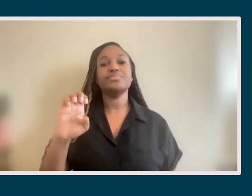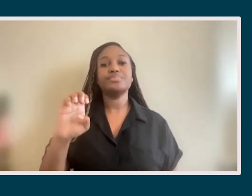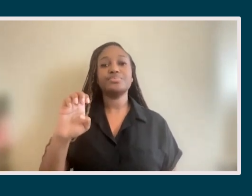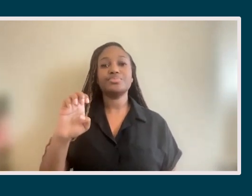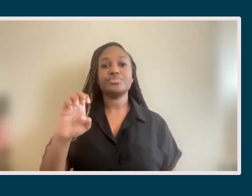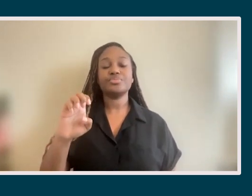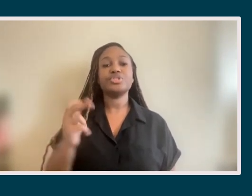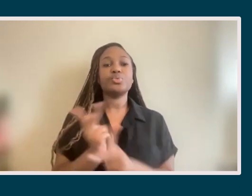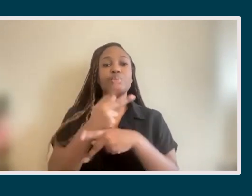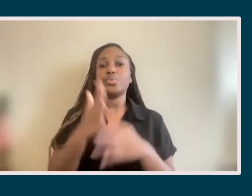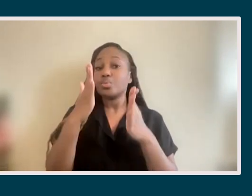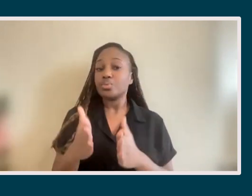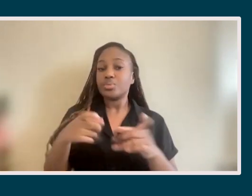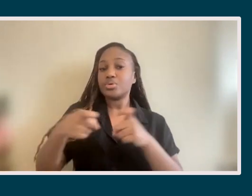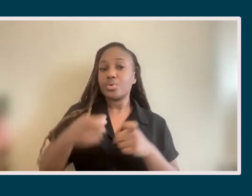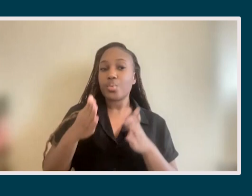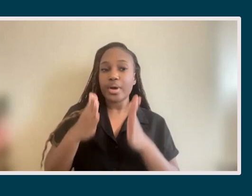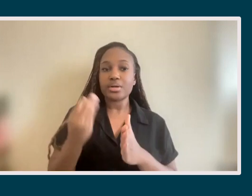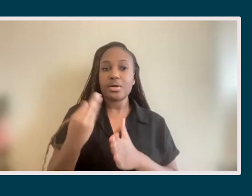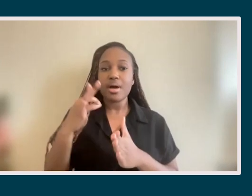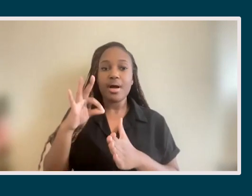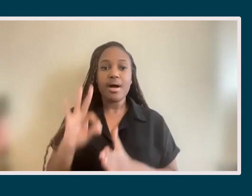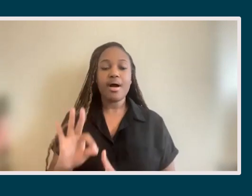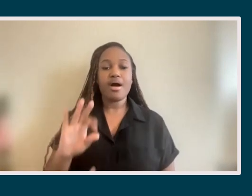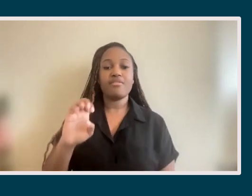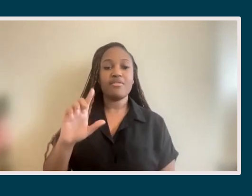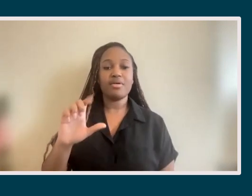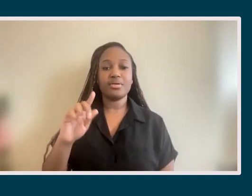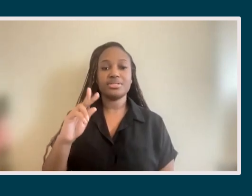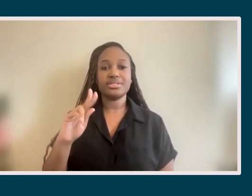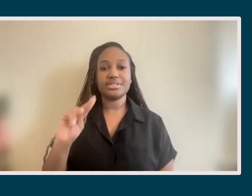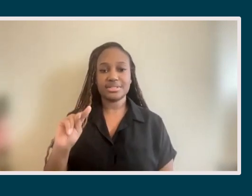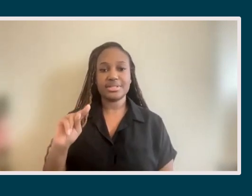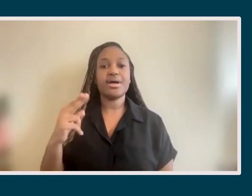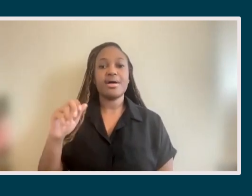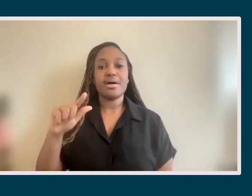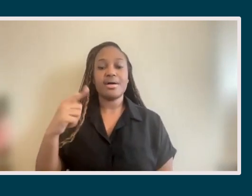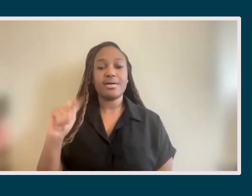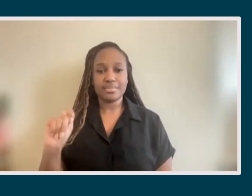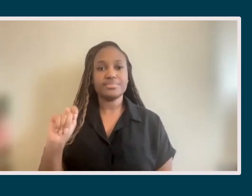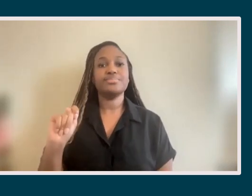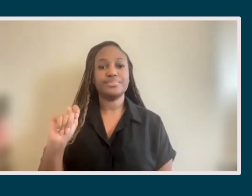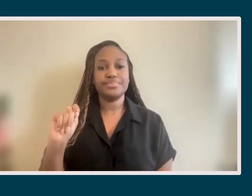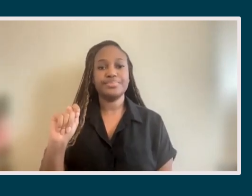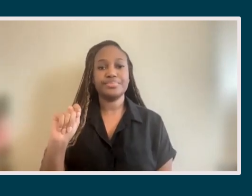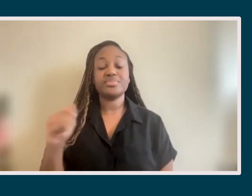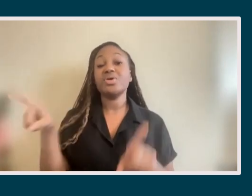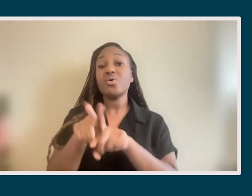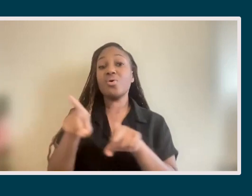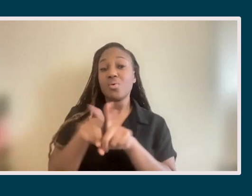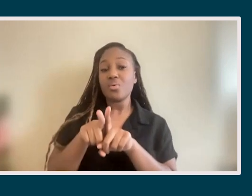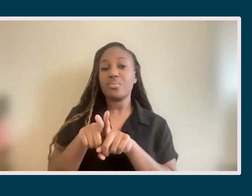the director of Buzz and Hype at LTHJ Global. If you ever forget, it's in alphabetical order, Buzz first, then Hype. And she's